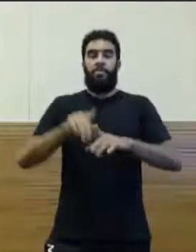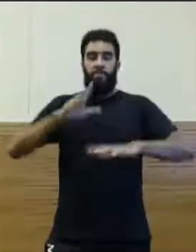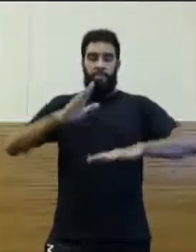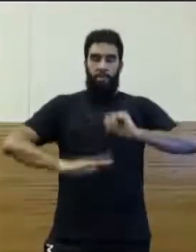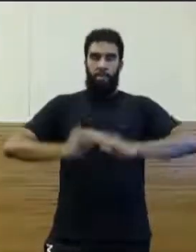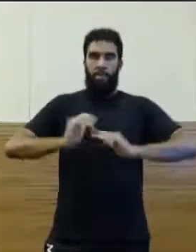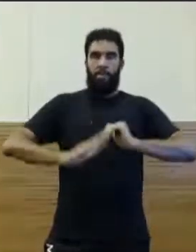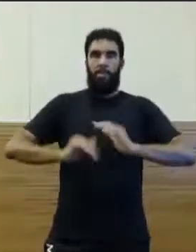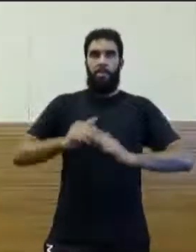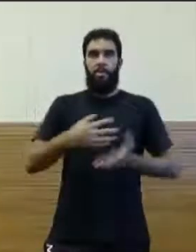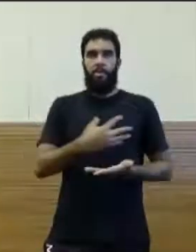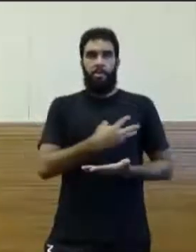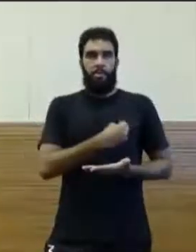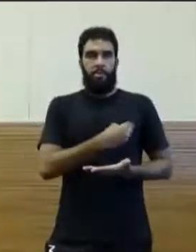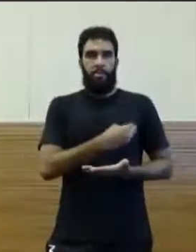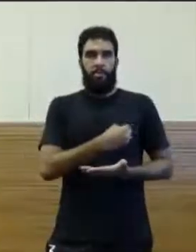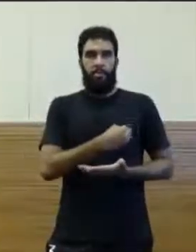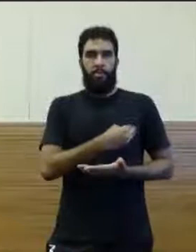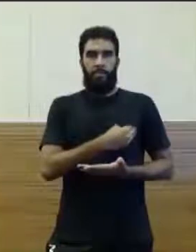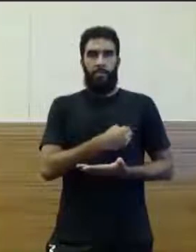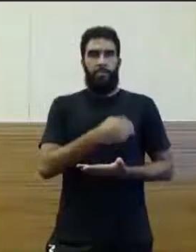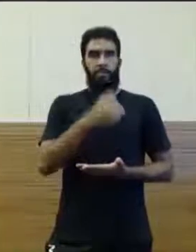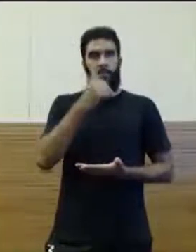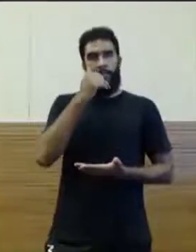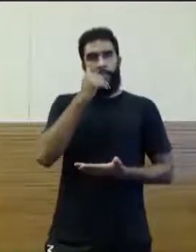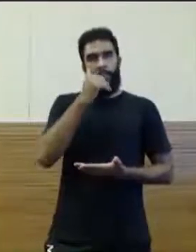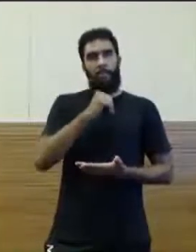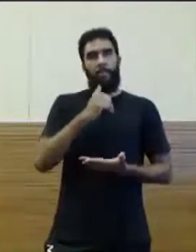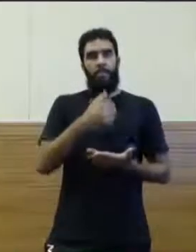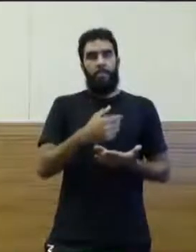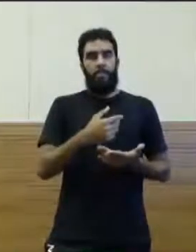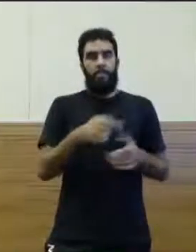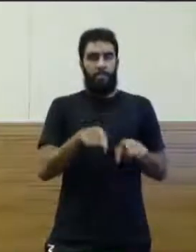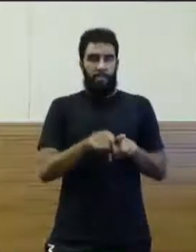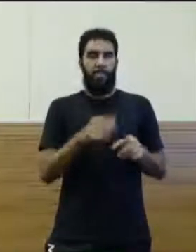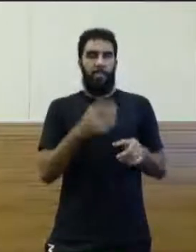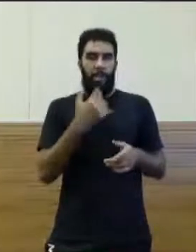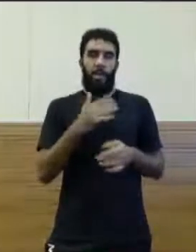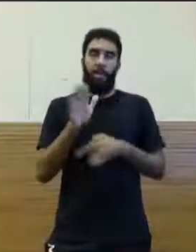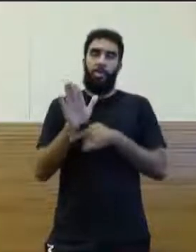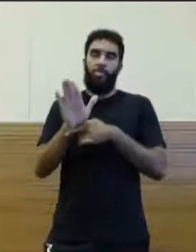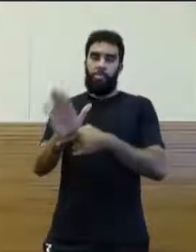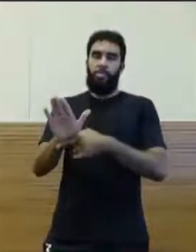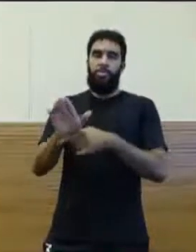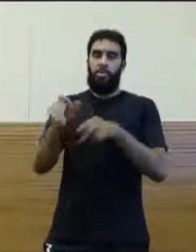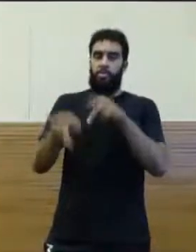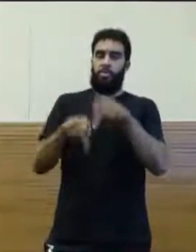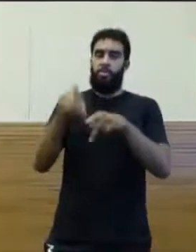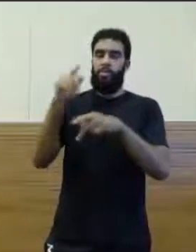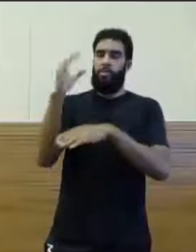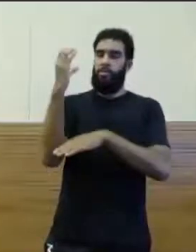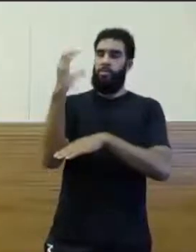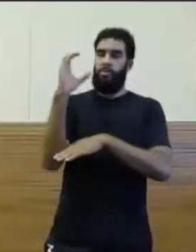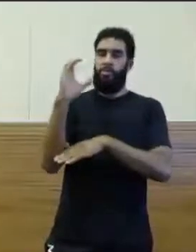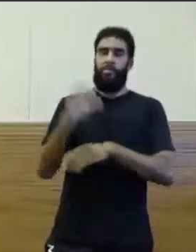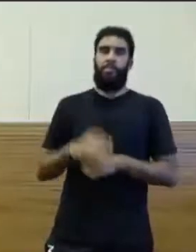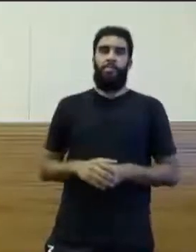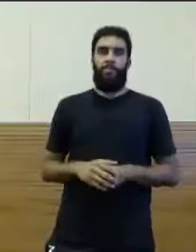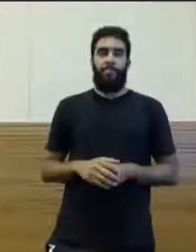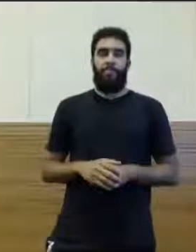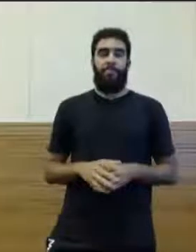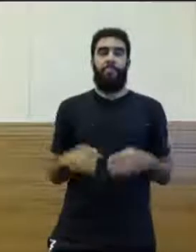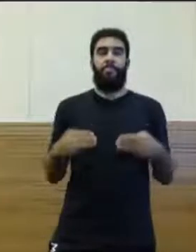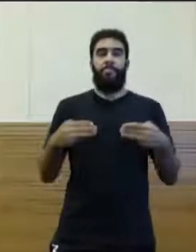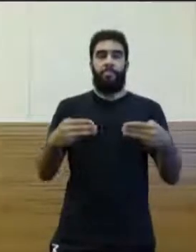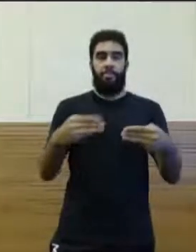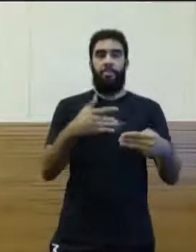the educando practice en general la of población colombiana. breastfeeding and helping El the Ministerio Colombian de Salud y Protección population. Social también ha